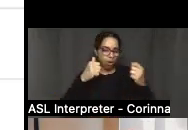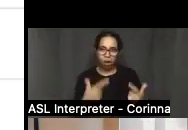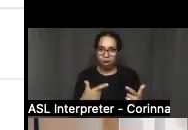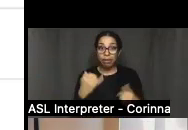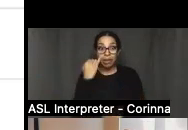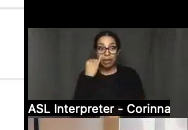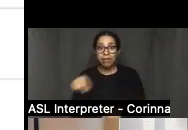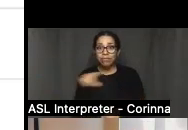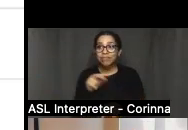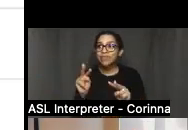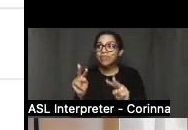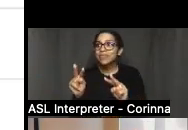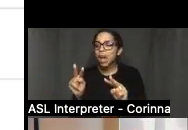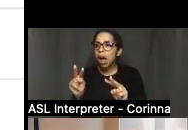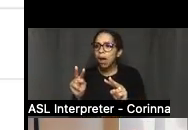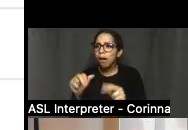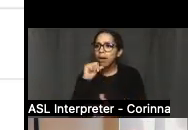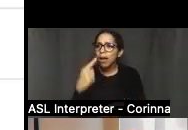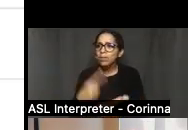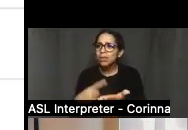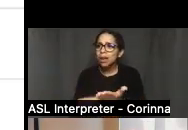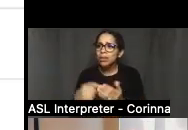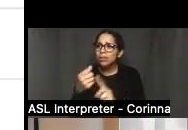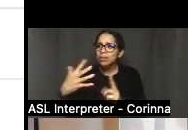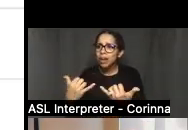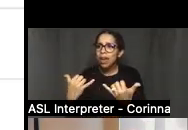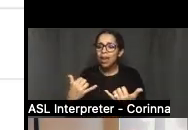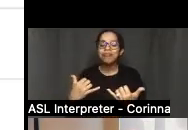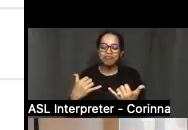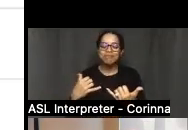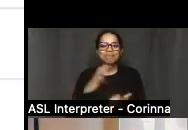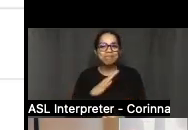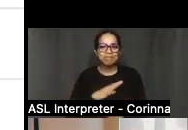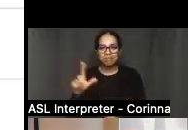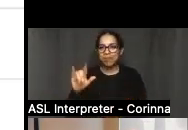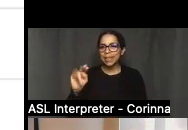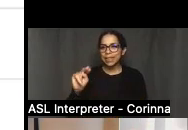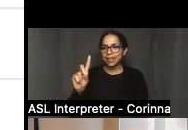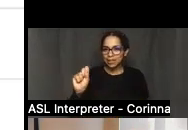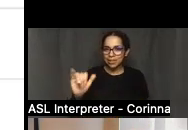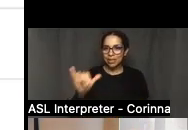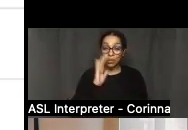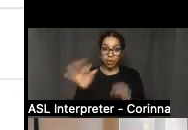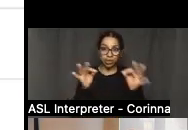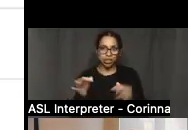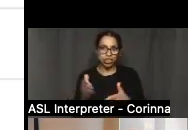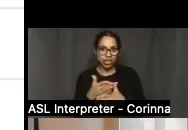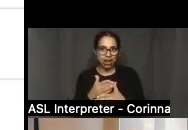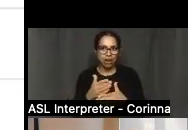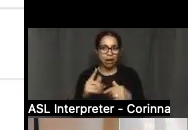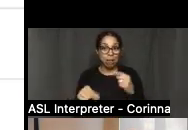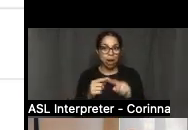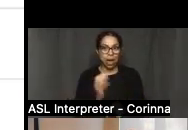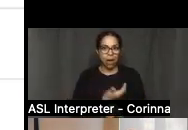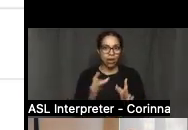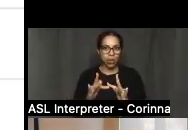don't get to today, Lindsay is going to share in a few minutes about all of the amazing information that is actually already on our website and more to